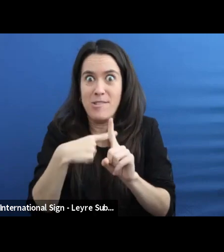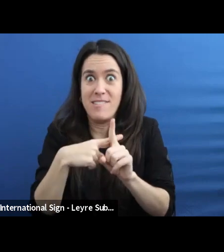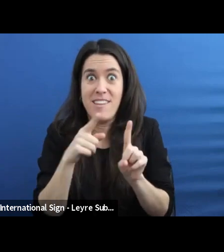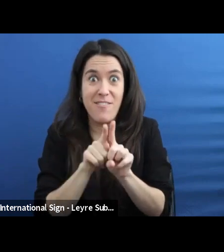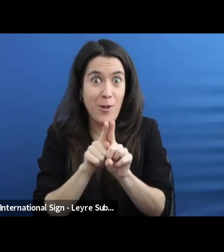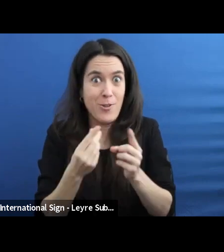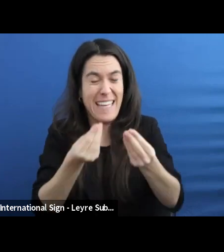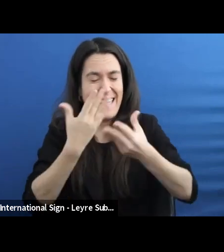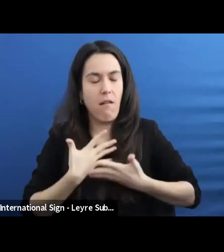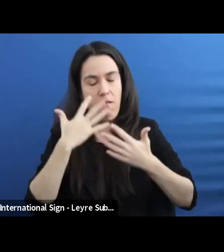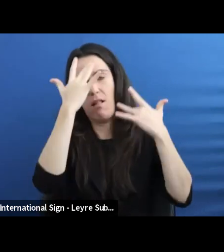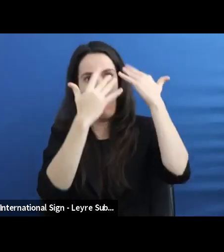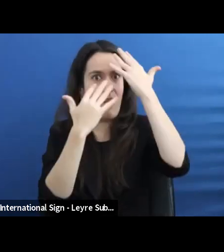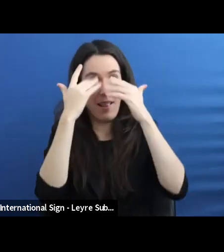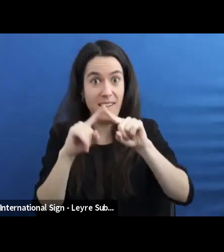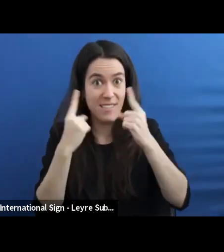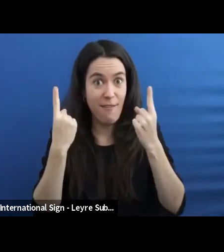Thank you.